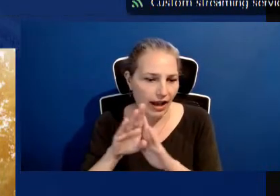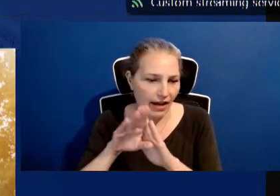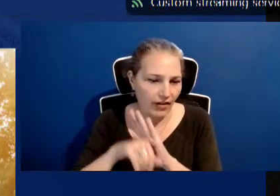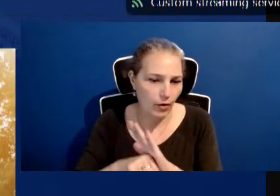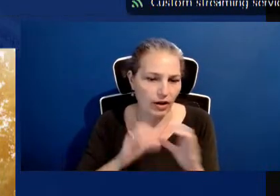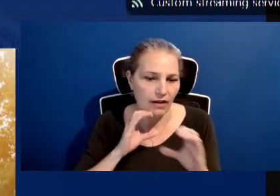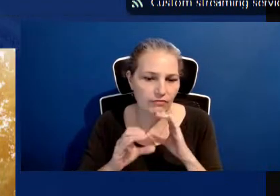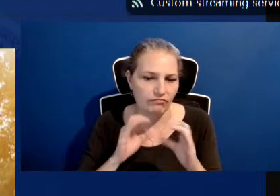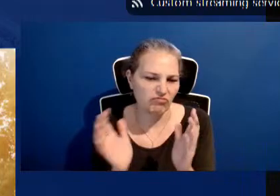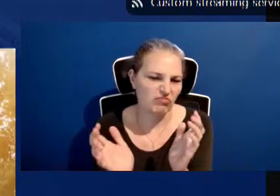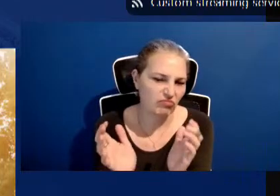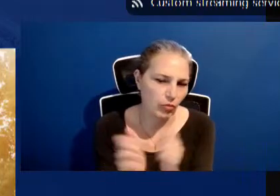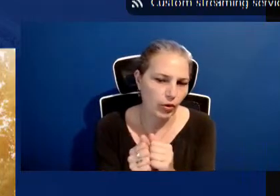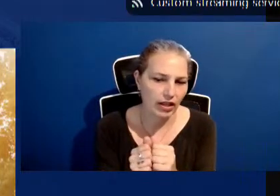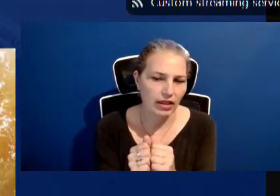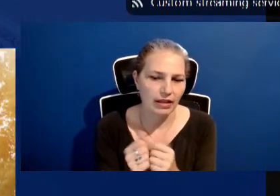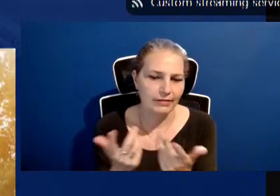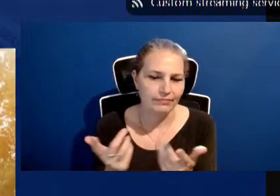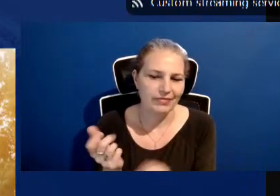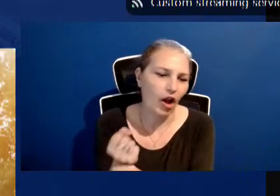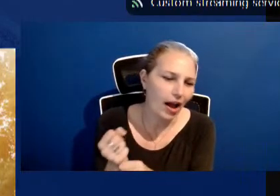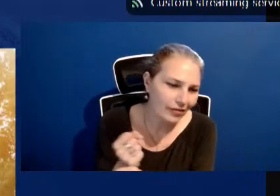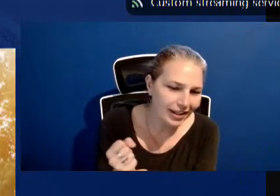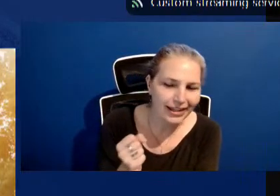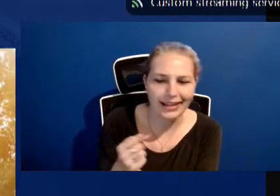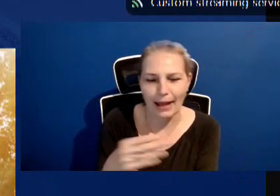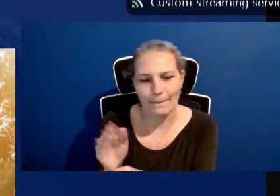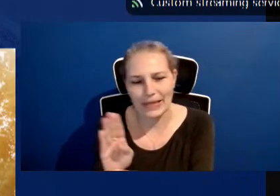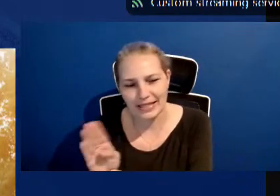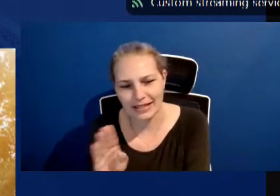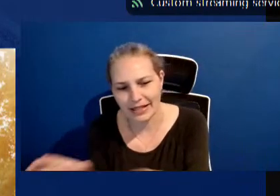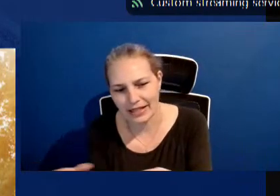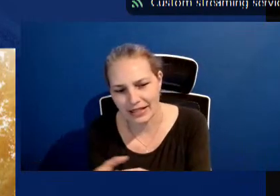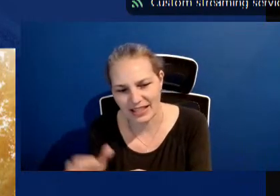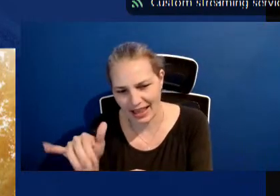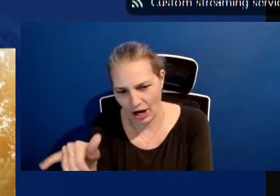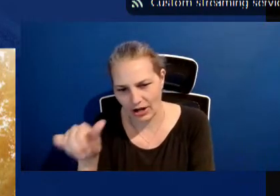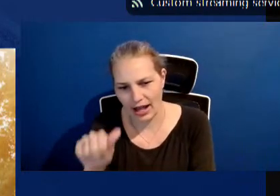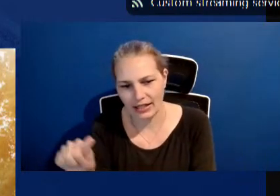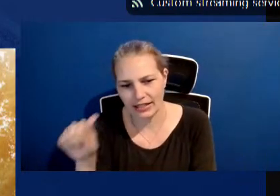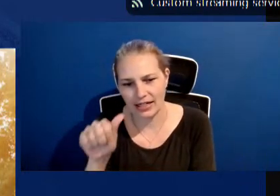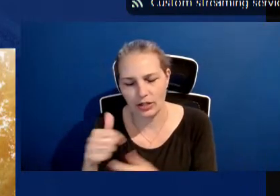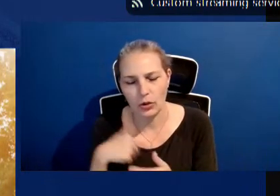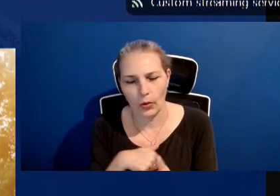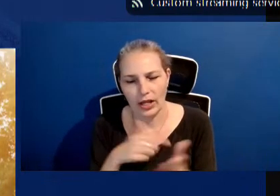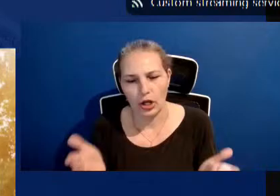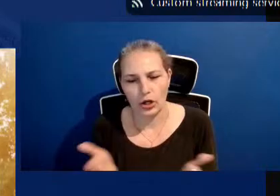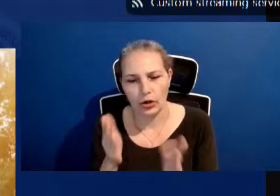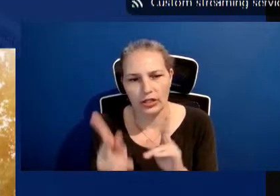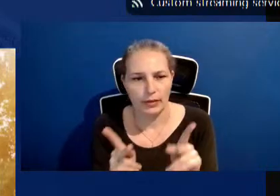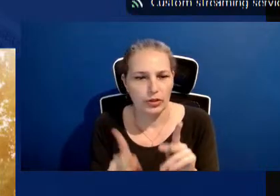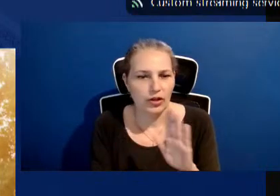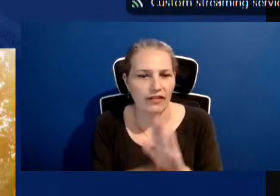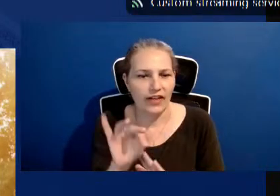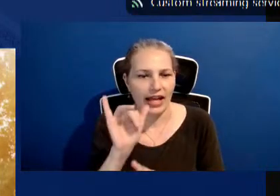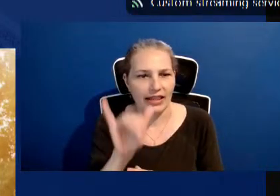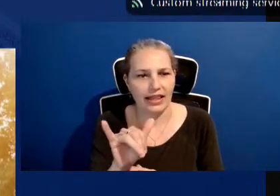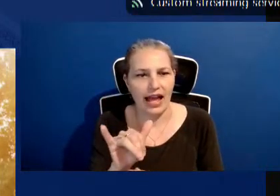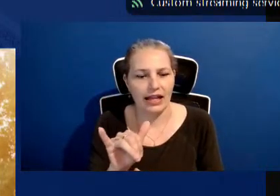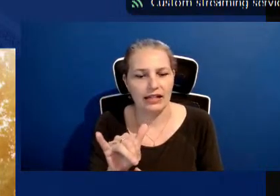with businesses in Altadena. And so we do encourage everyone to attend, and the Zoom link can be found on their website